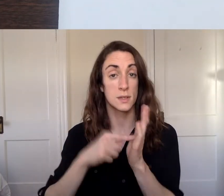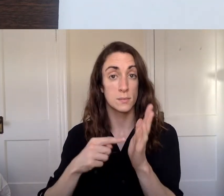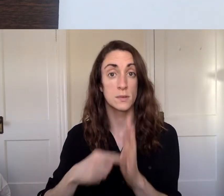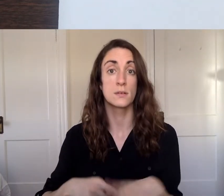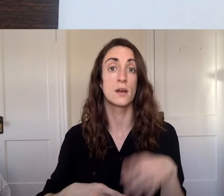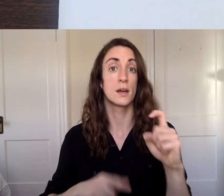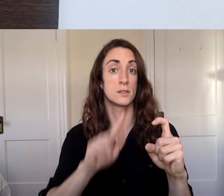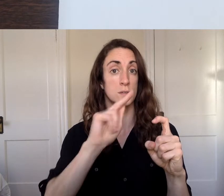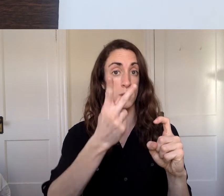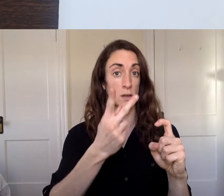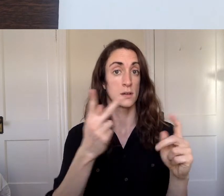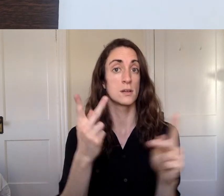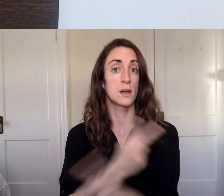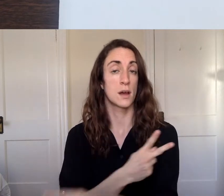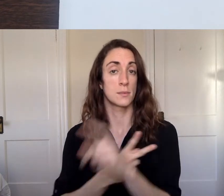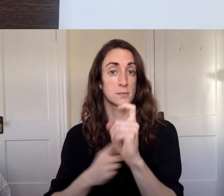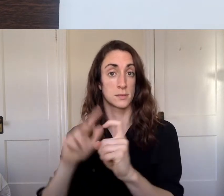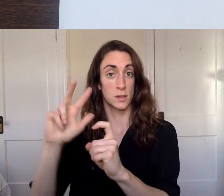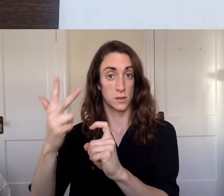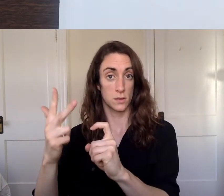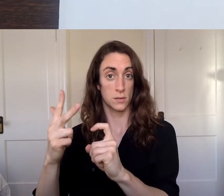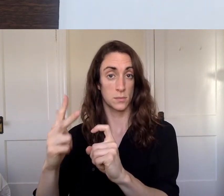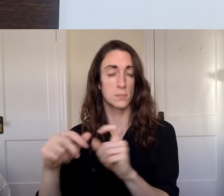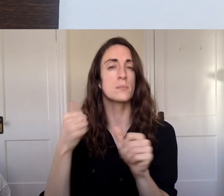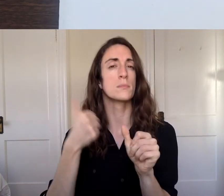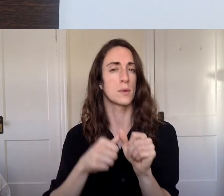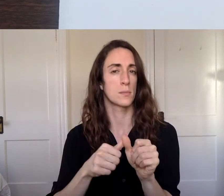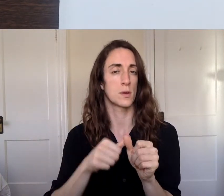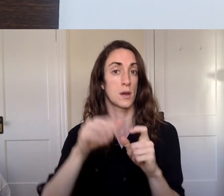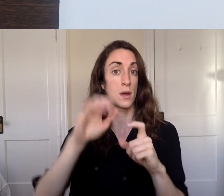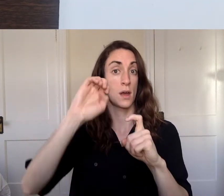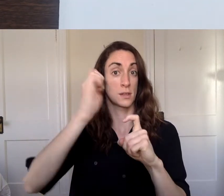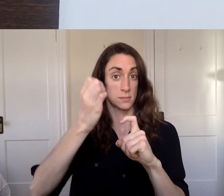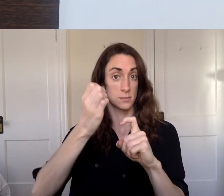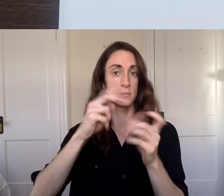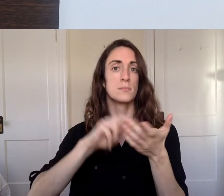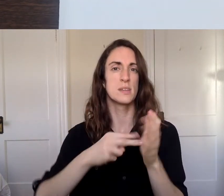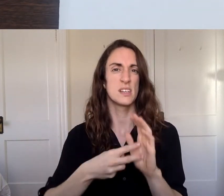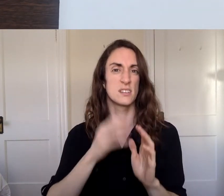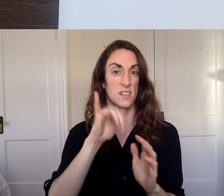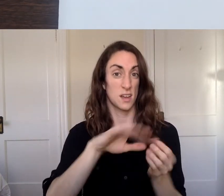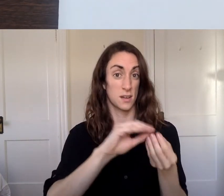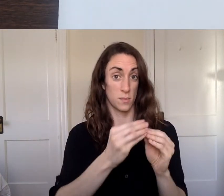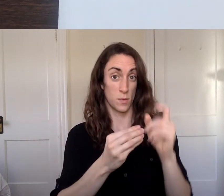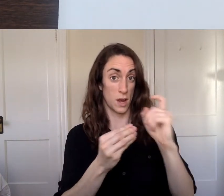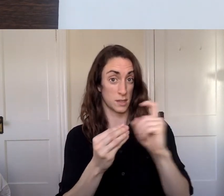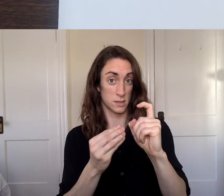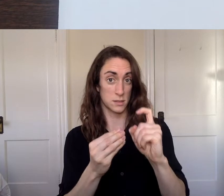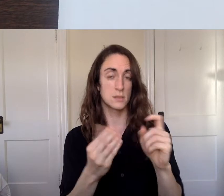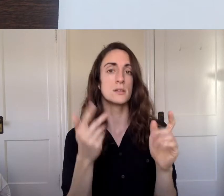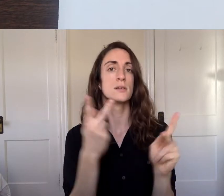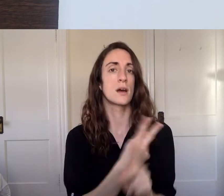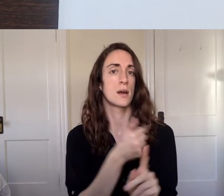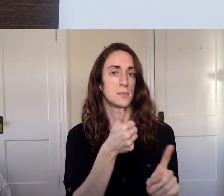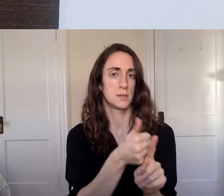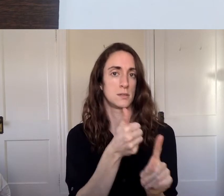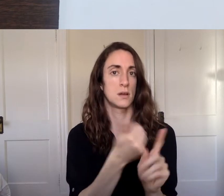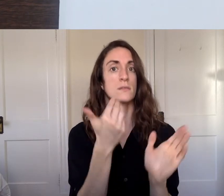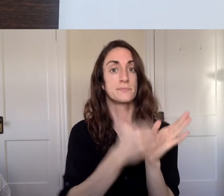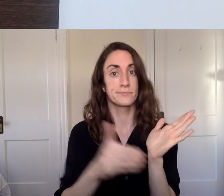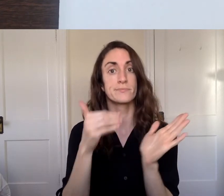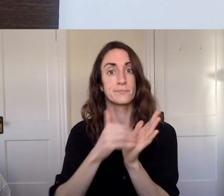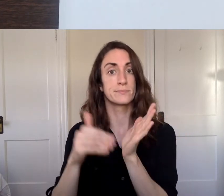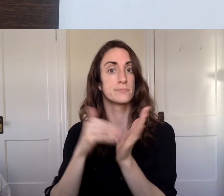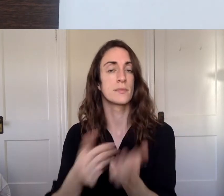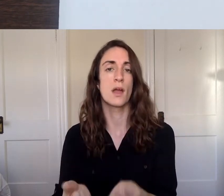Let's look at this example, x squared times x cubed. Remember that exponents mean that whatever number the exponent is applied to gets multiplied by itself that many